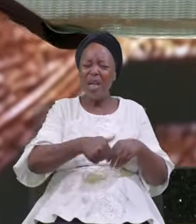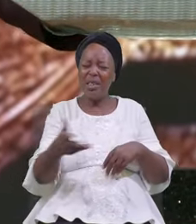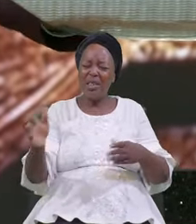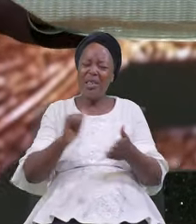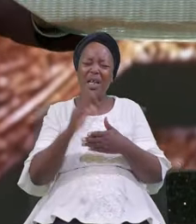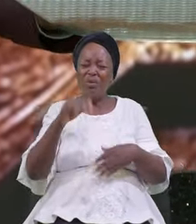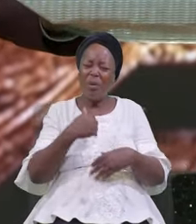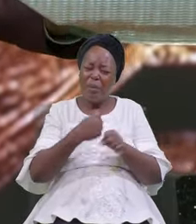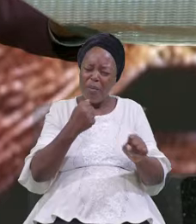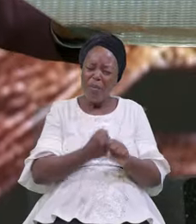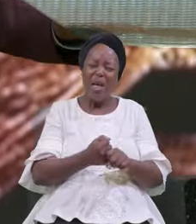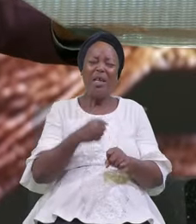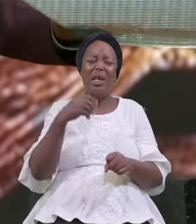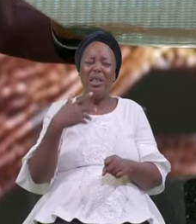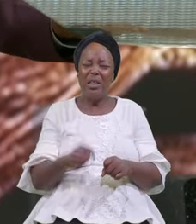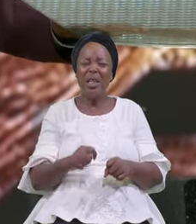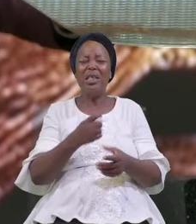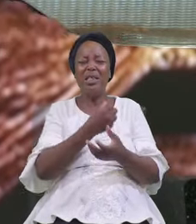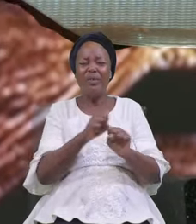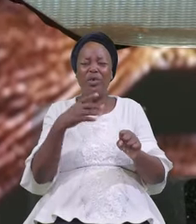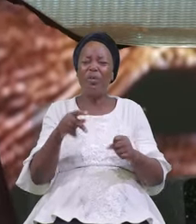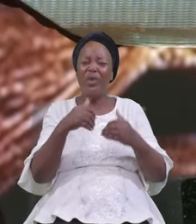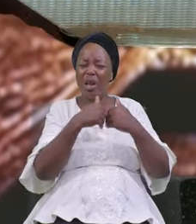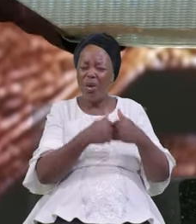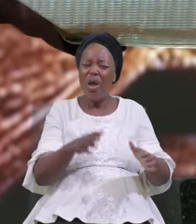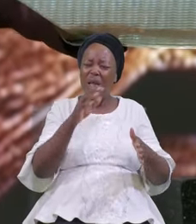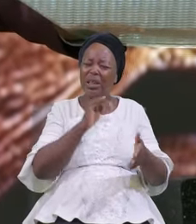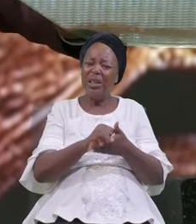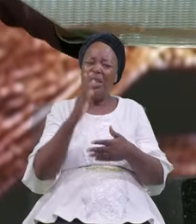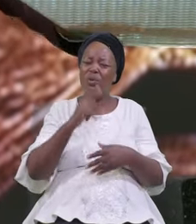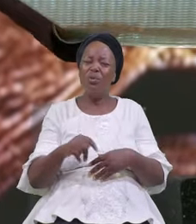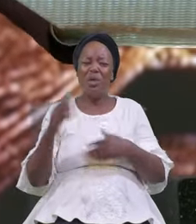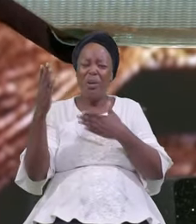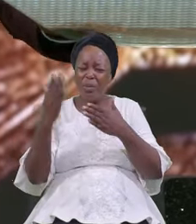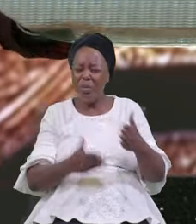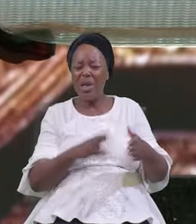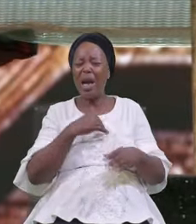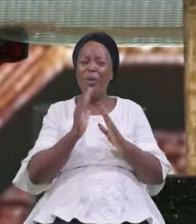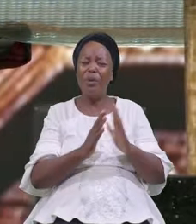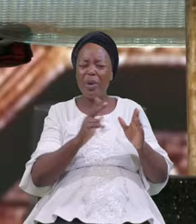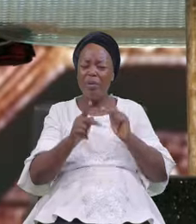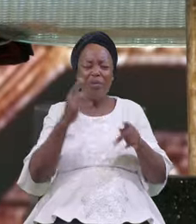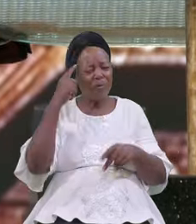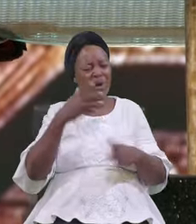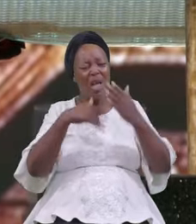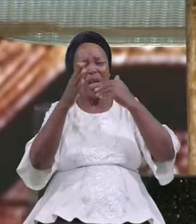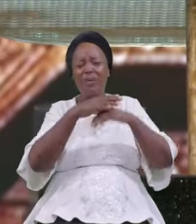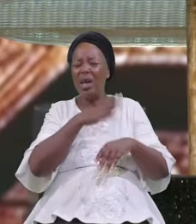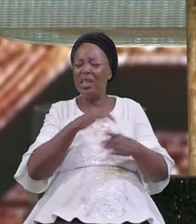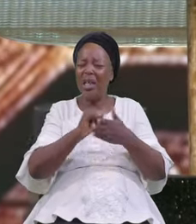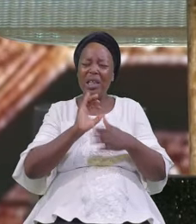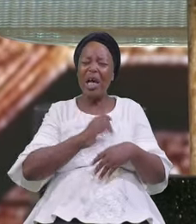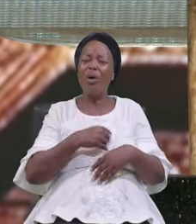the salvation of the lost, and that will prepare people for heaven, that our mouth can so